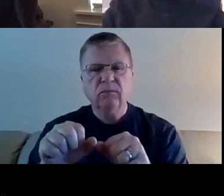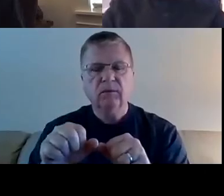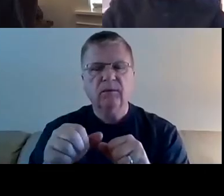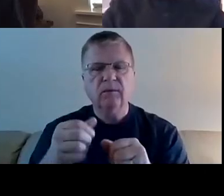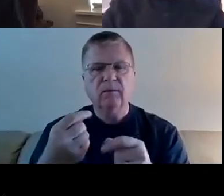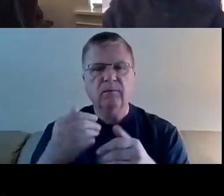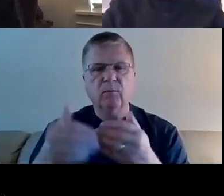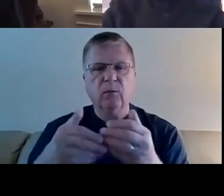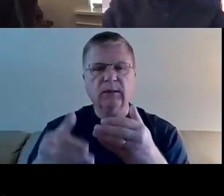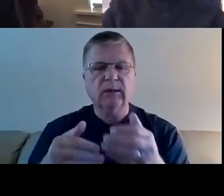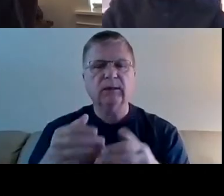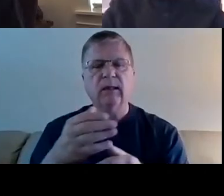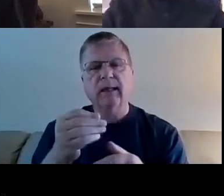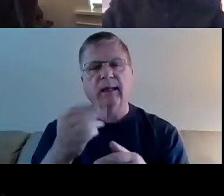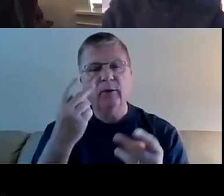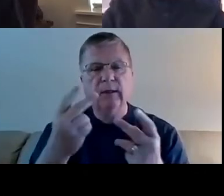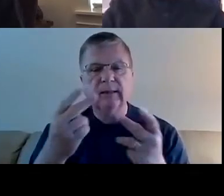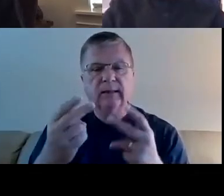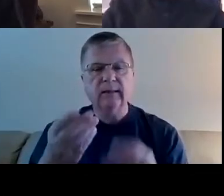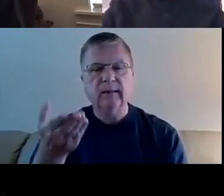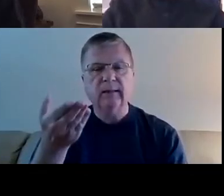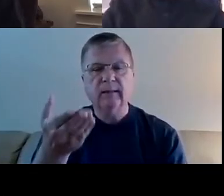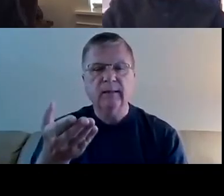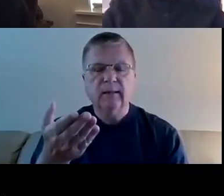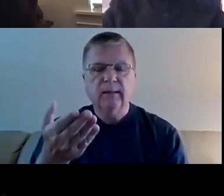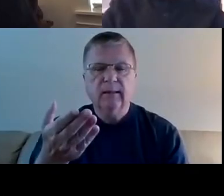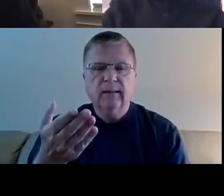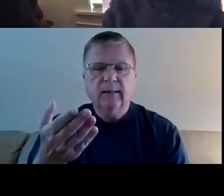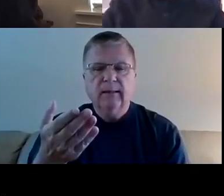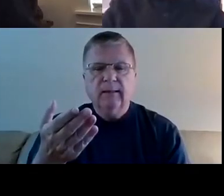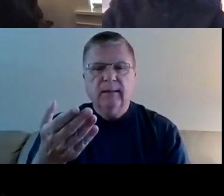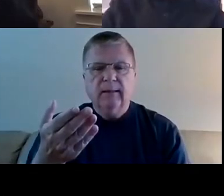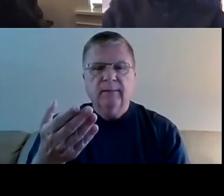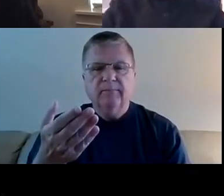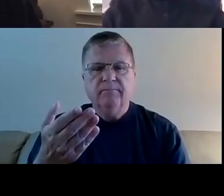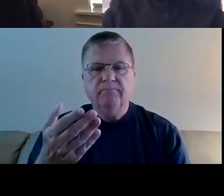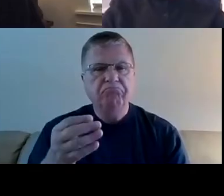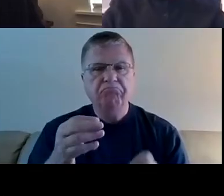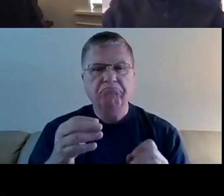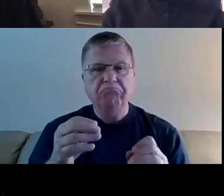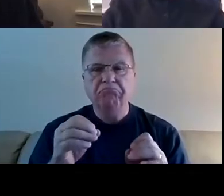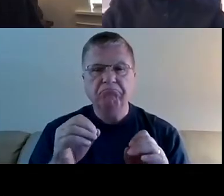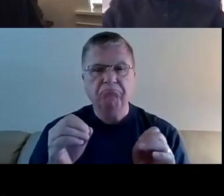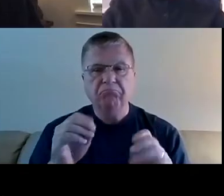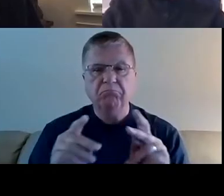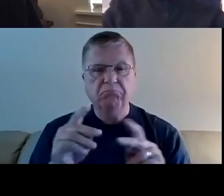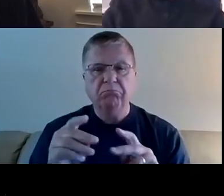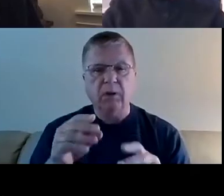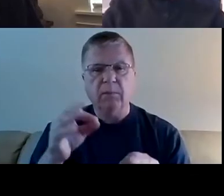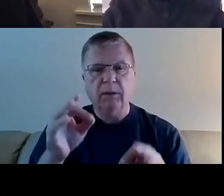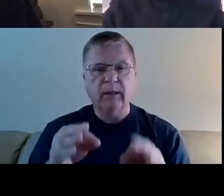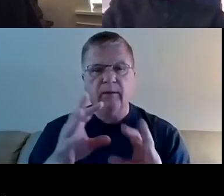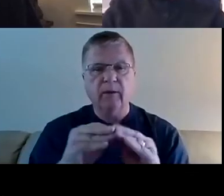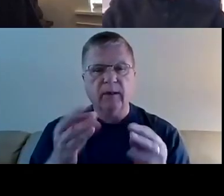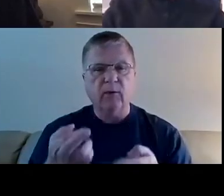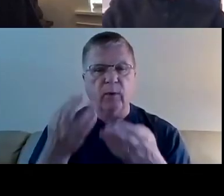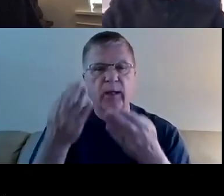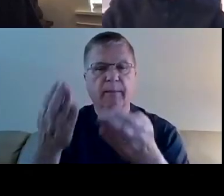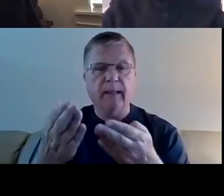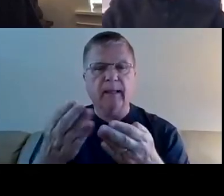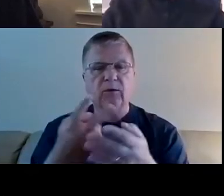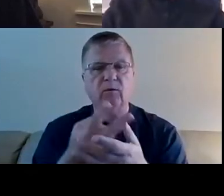So these are, the public hearing was held, and these are this bill and the next one are the nominations for a couple